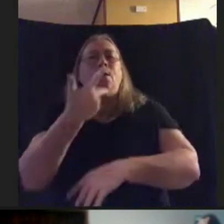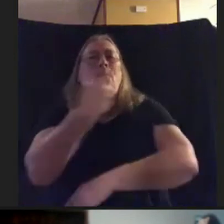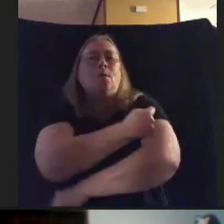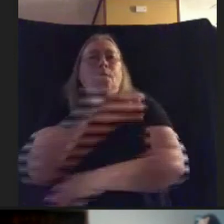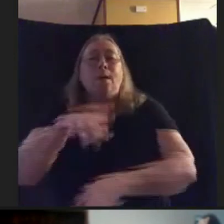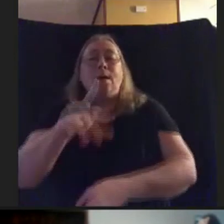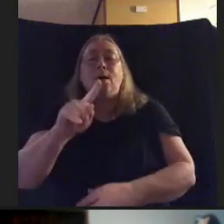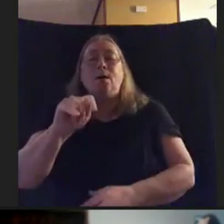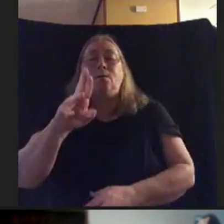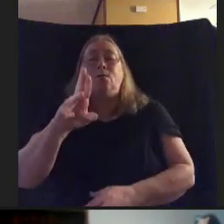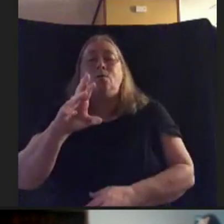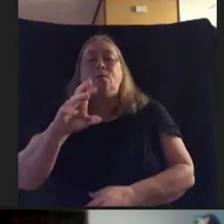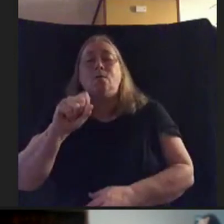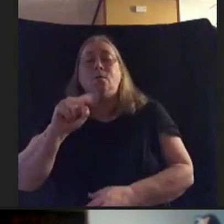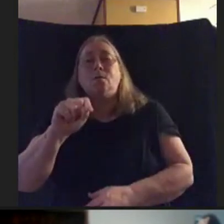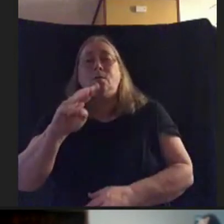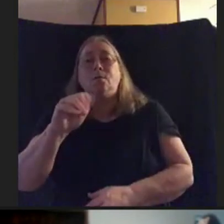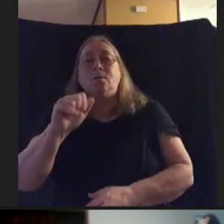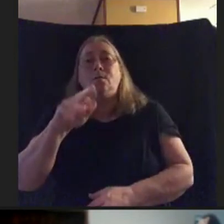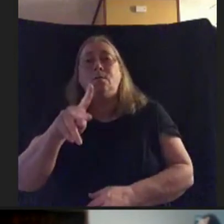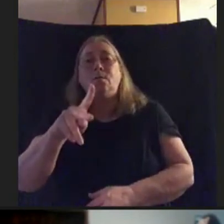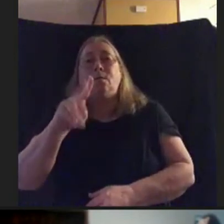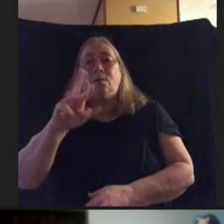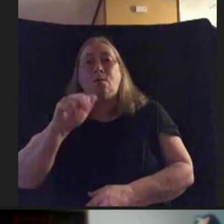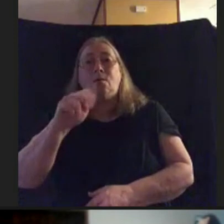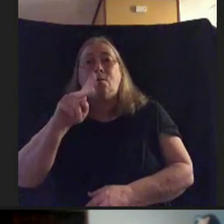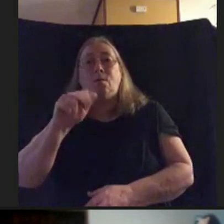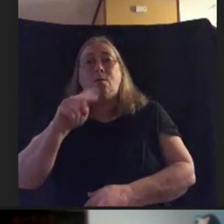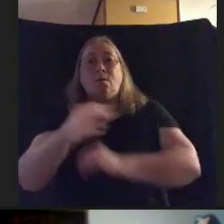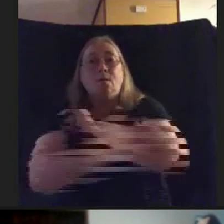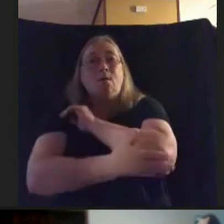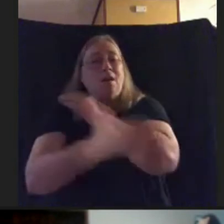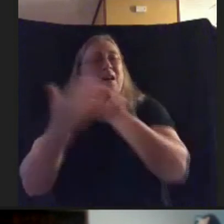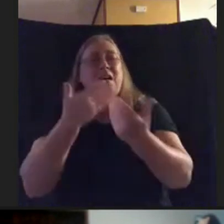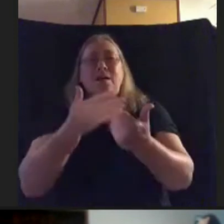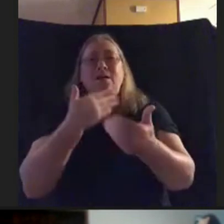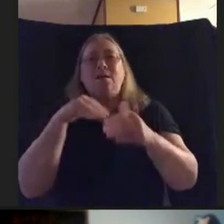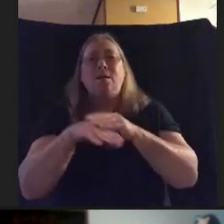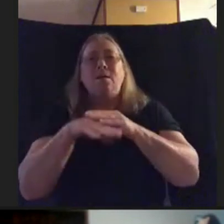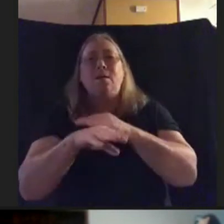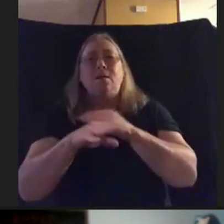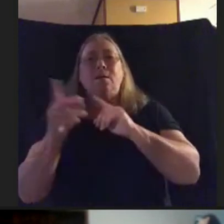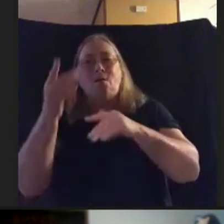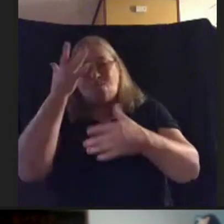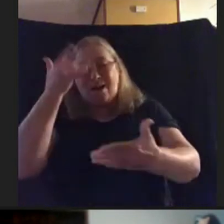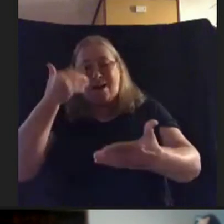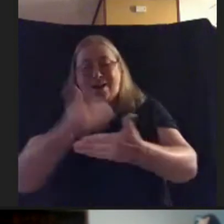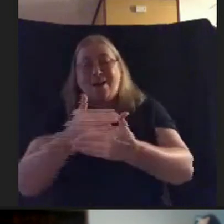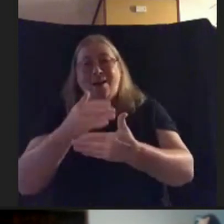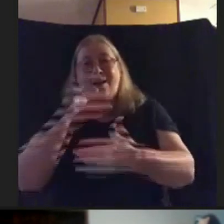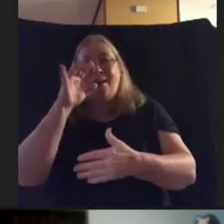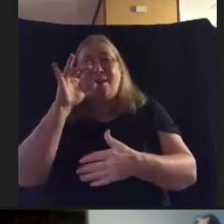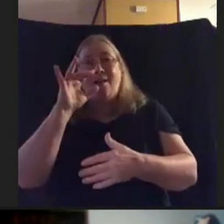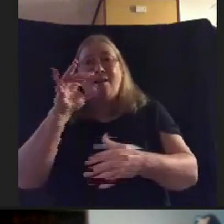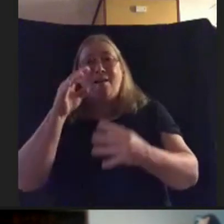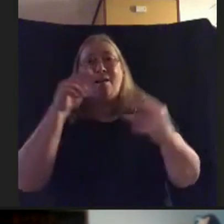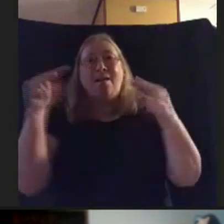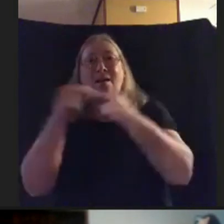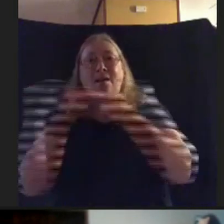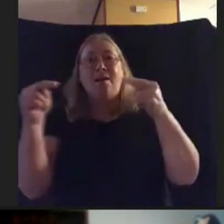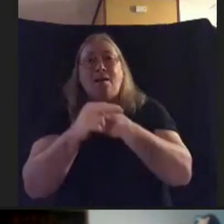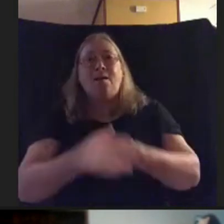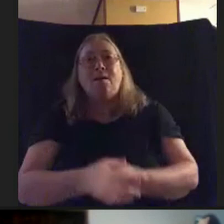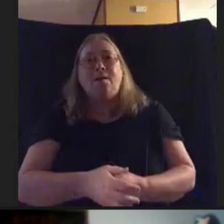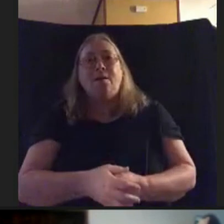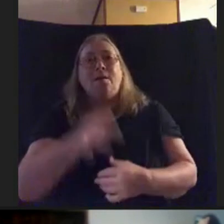Park in Rankin County is easily accessible through interstates to as much people as possible. So that was planned to